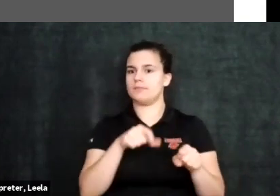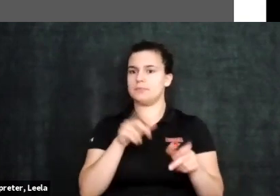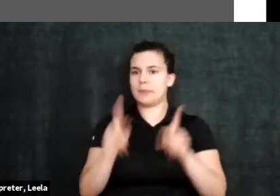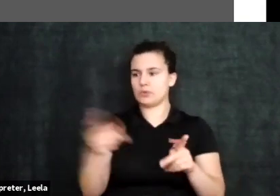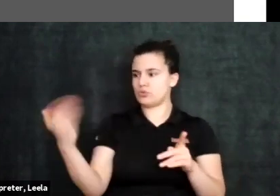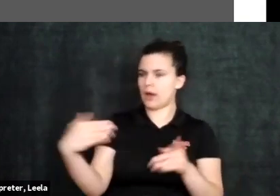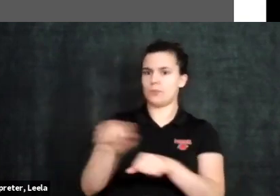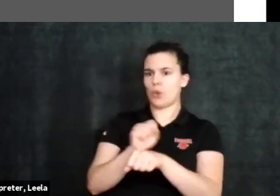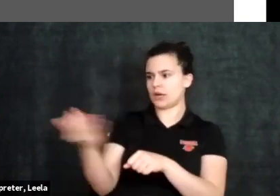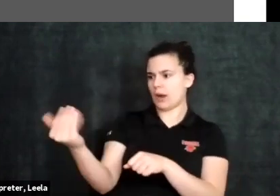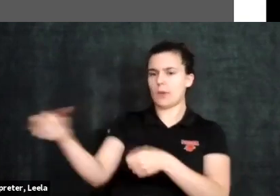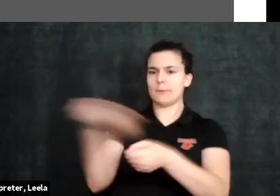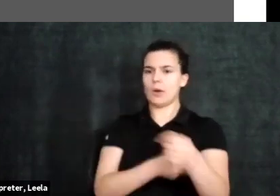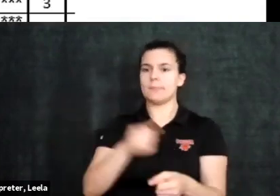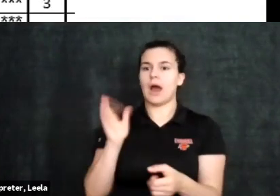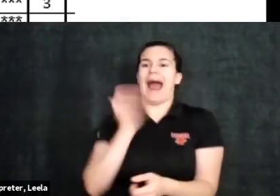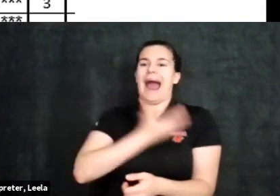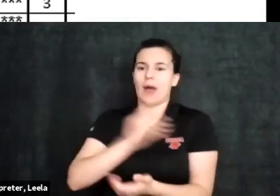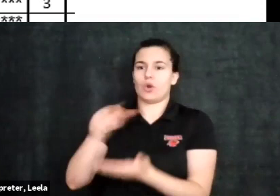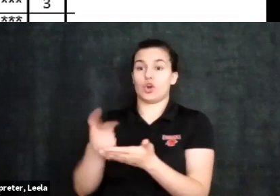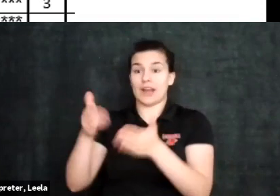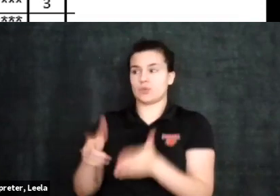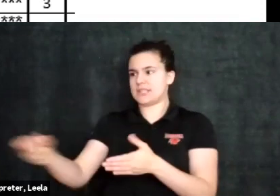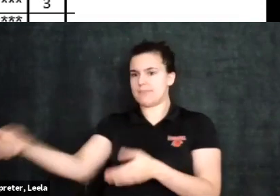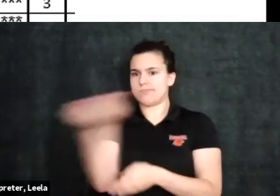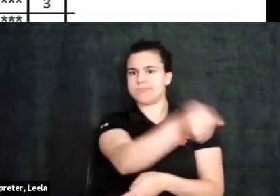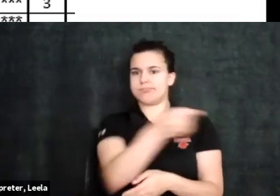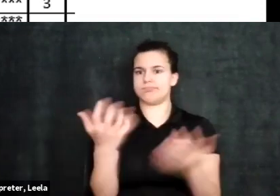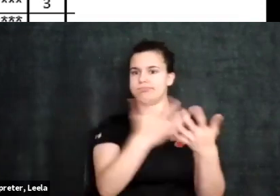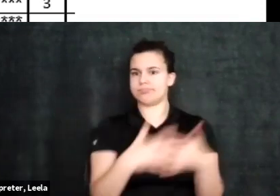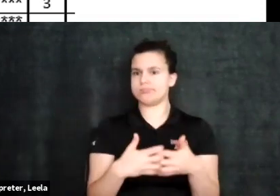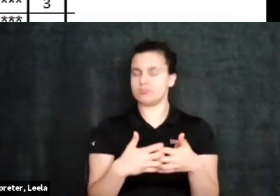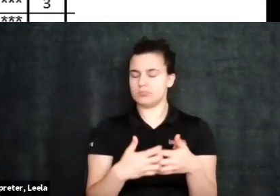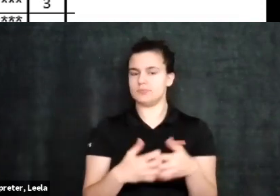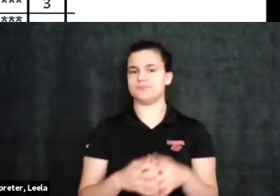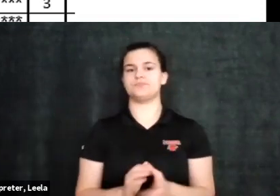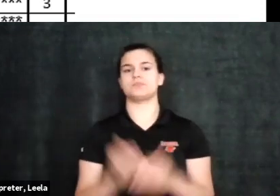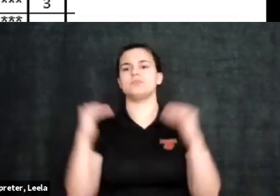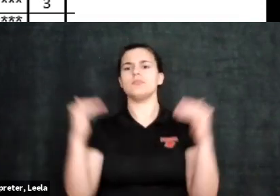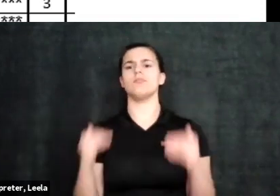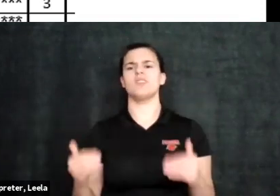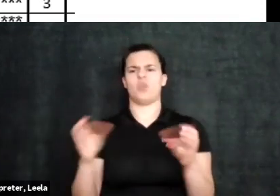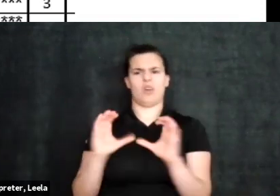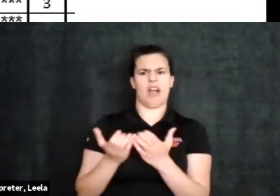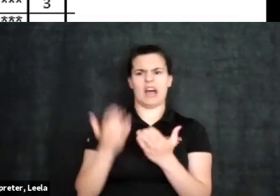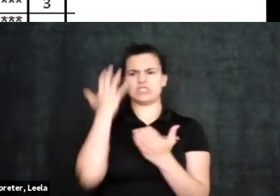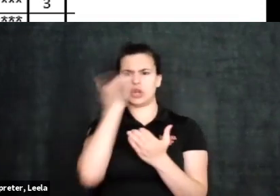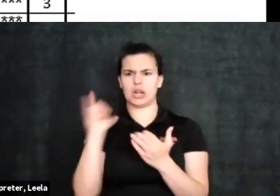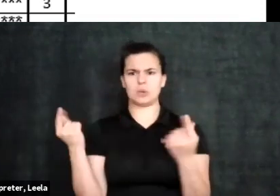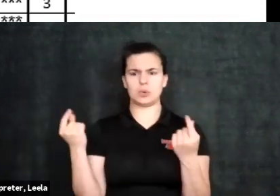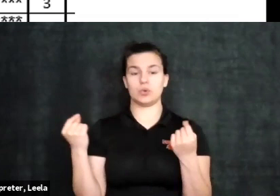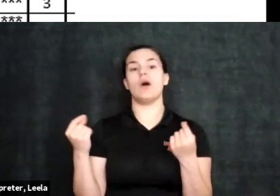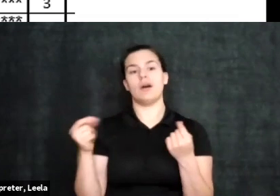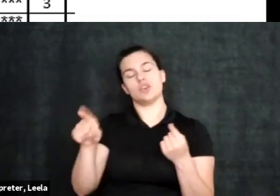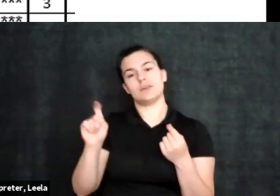with research activities. So what's our program look like? Well, when you're ready for Calculus 1,